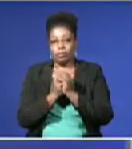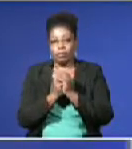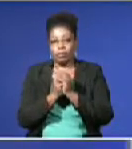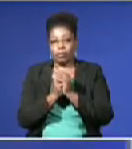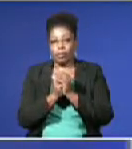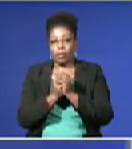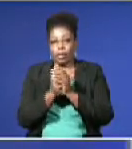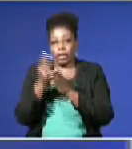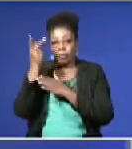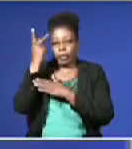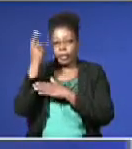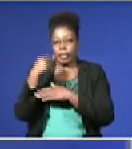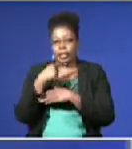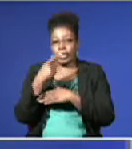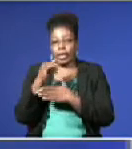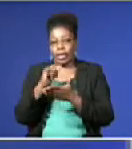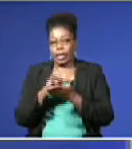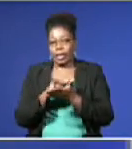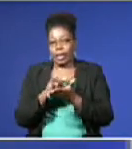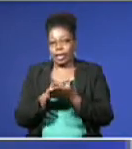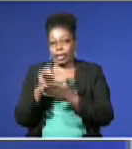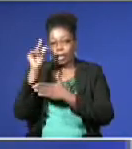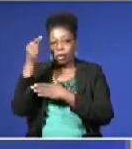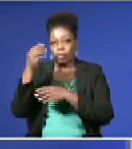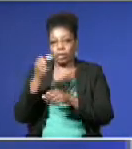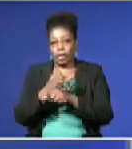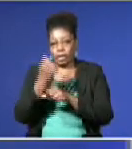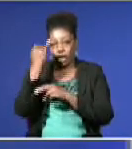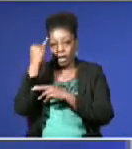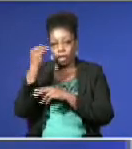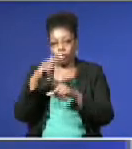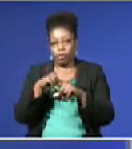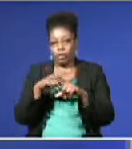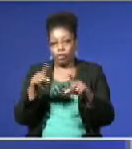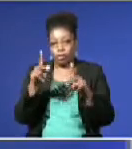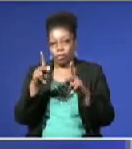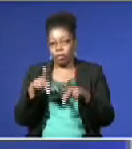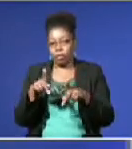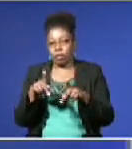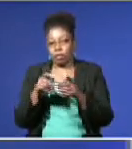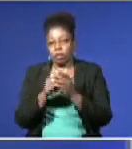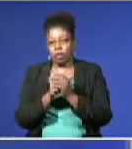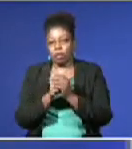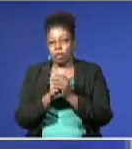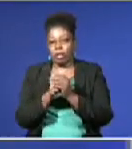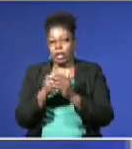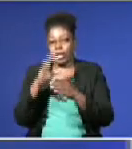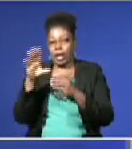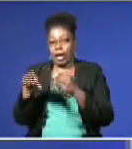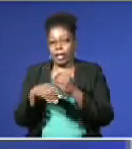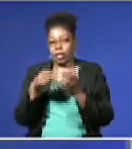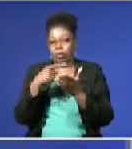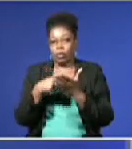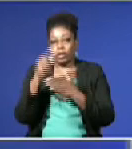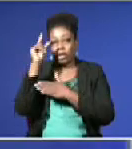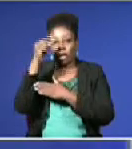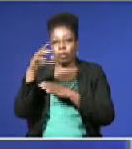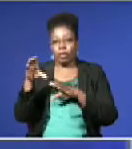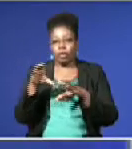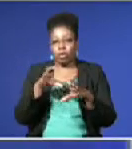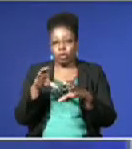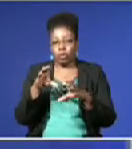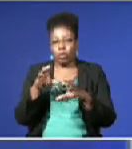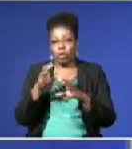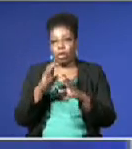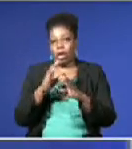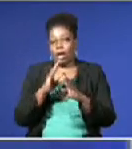Well, Pintard says government intends to get the views of different stakeholders. He added what government has done regarding conch